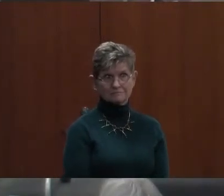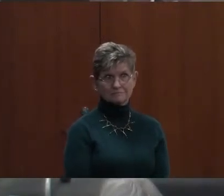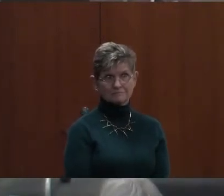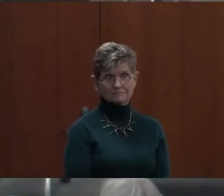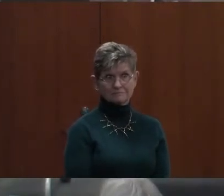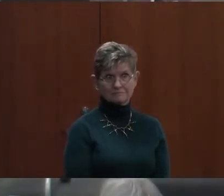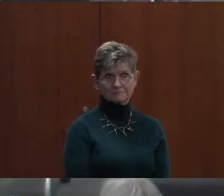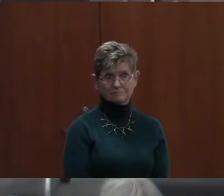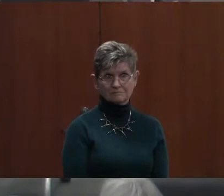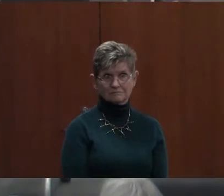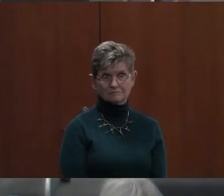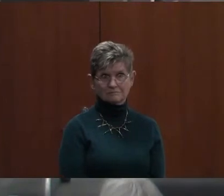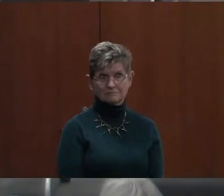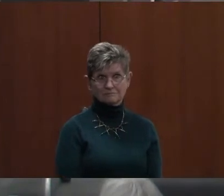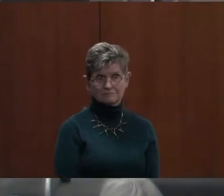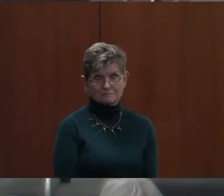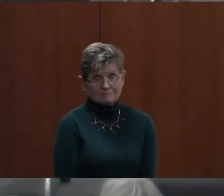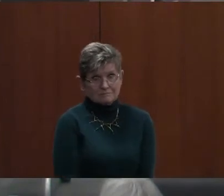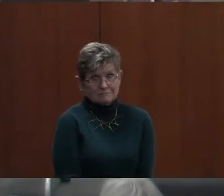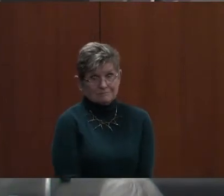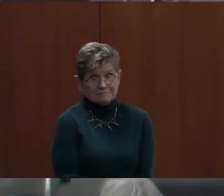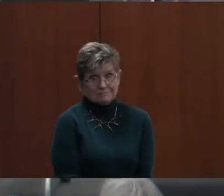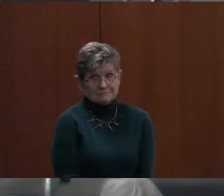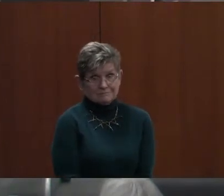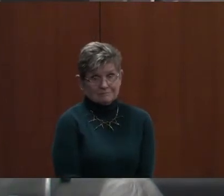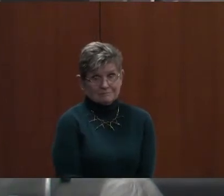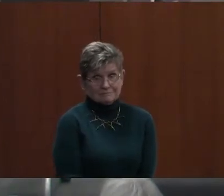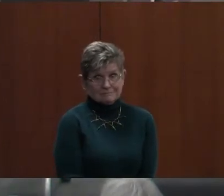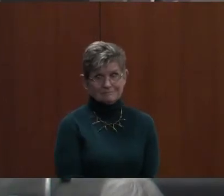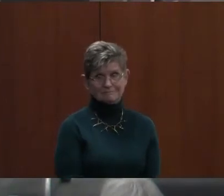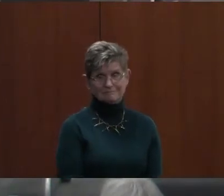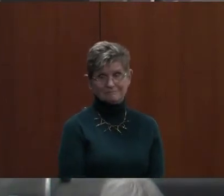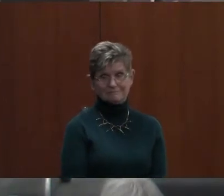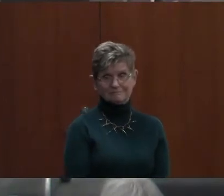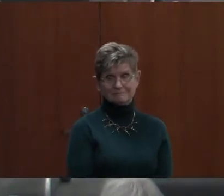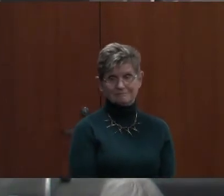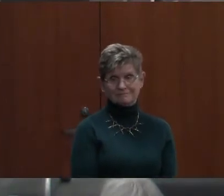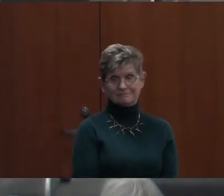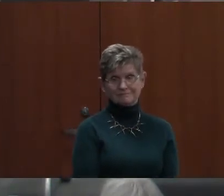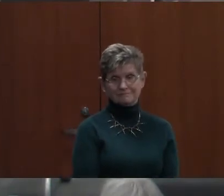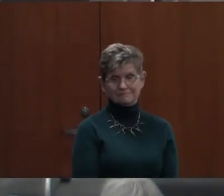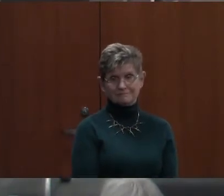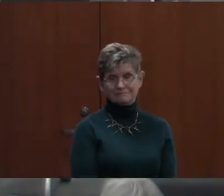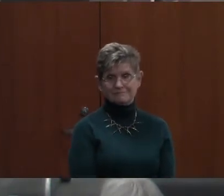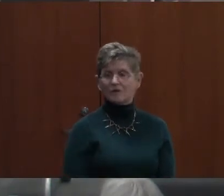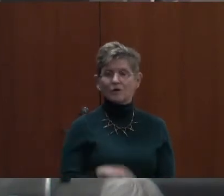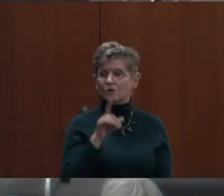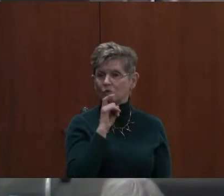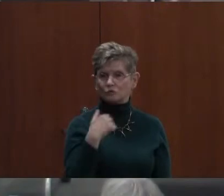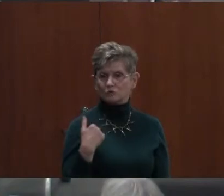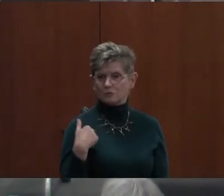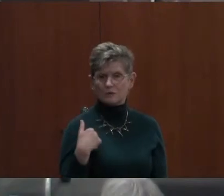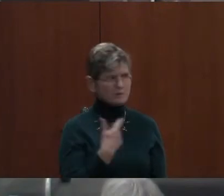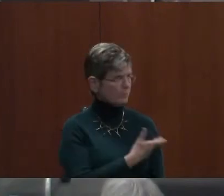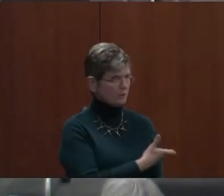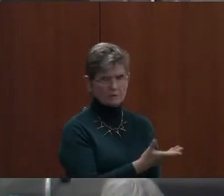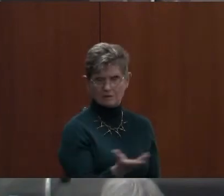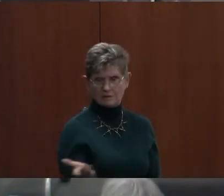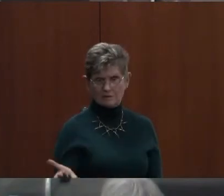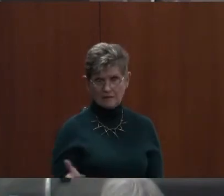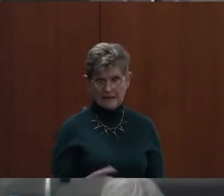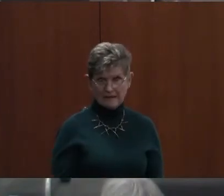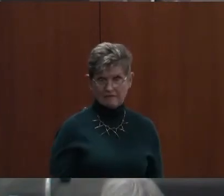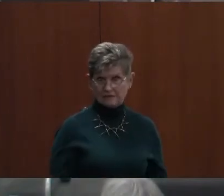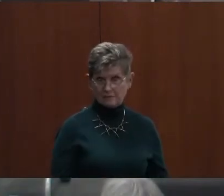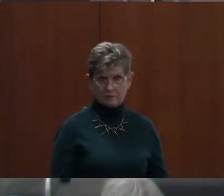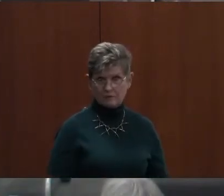development, as well as writing curriculum for their school at the county level, and some even at the state level. The teachers who earned